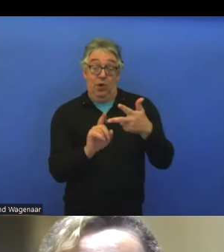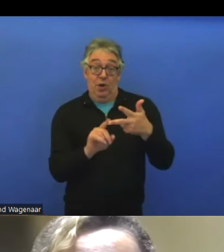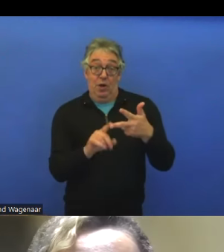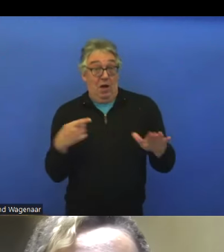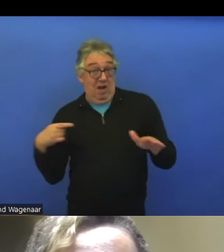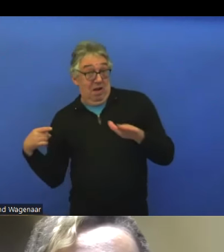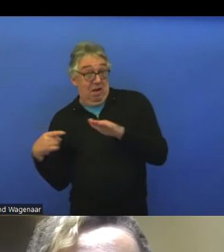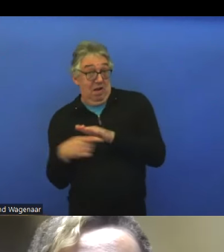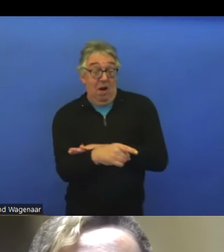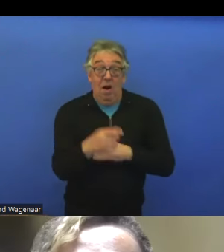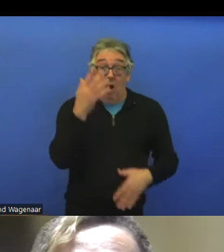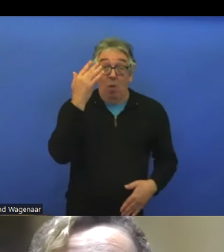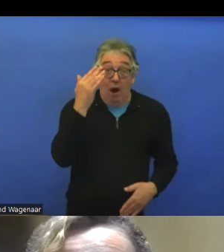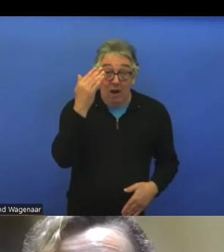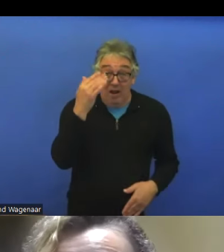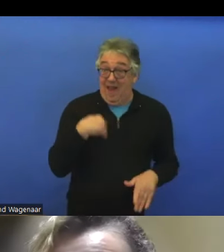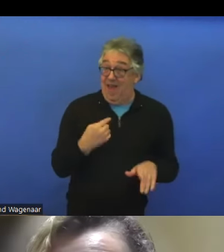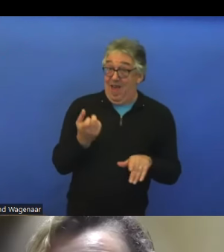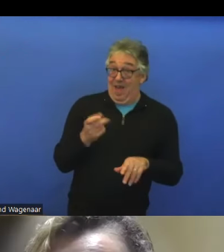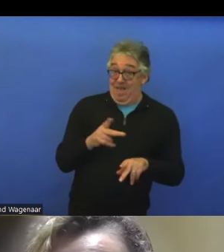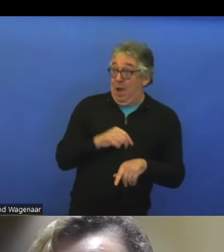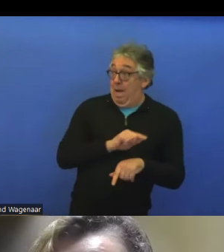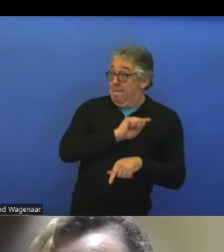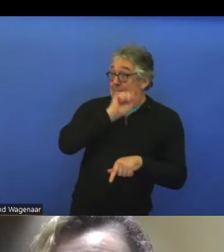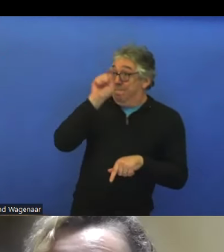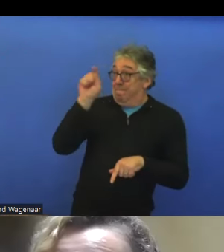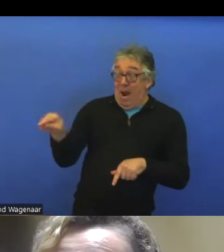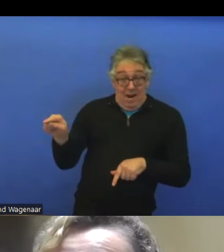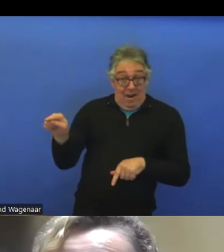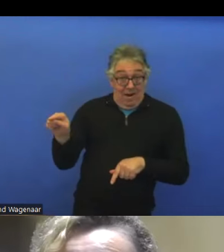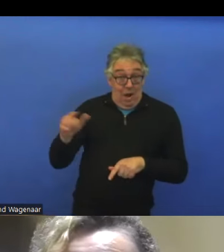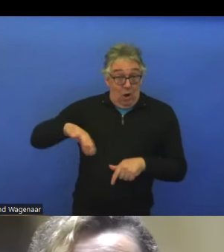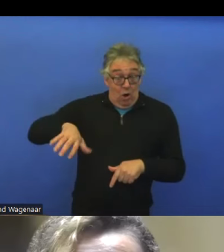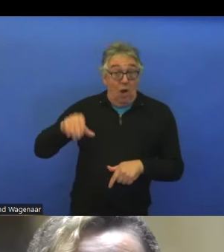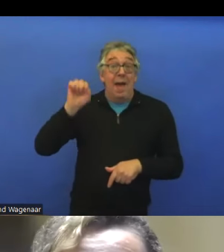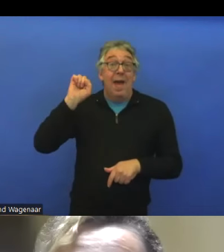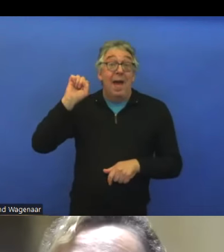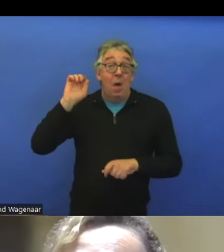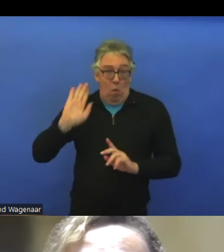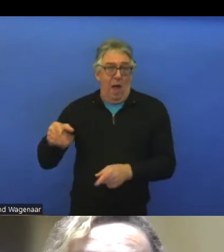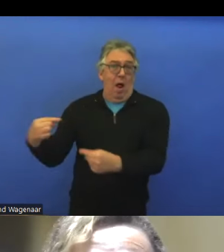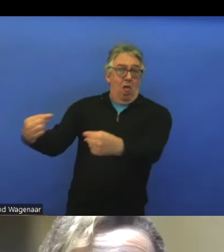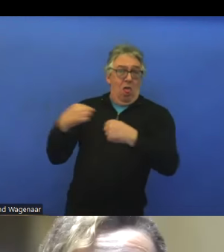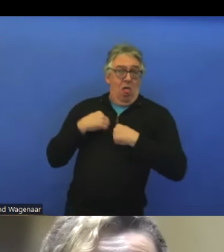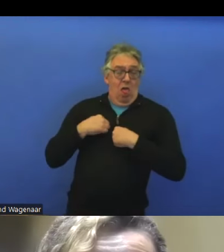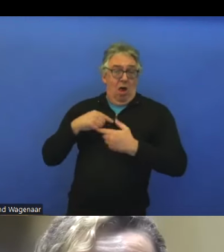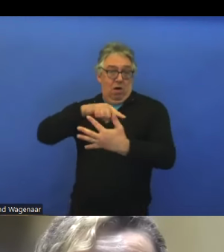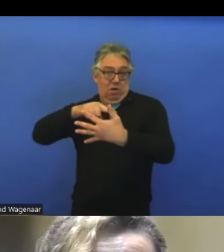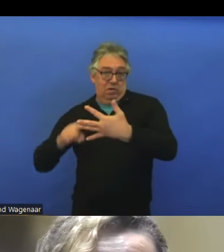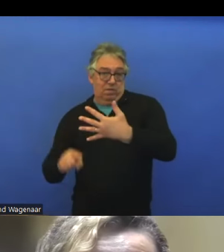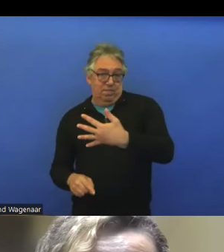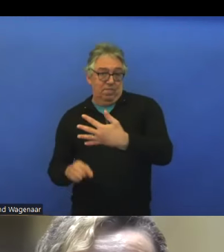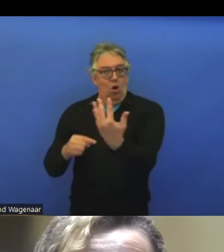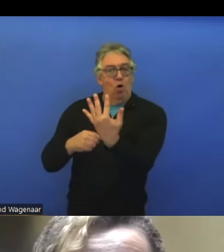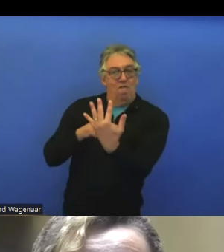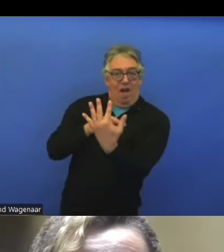fear of being persecuted for 5 different reasons. It could be one of these 5, or cumulatively it could